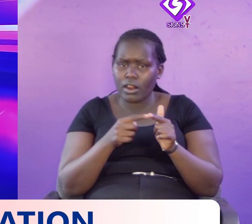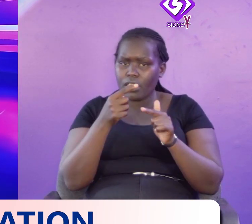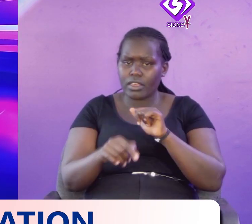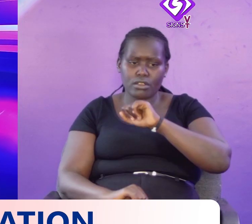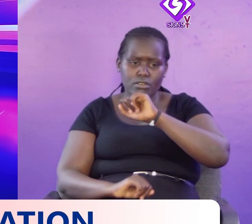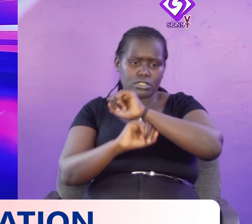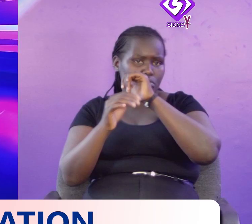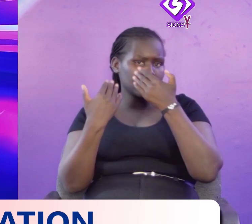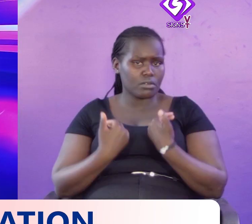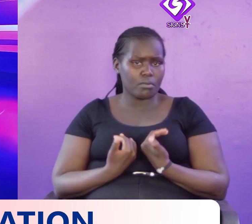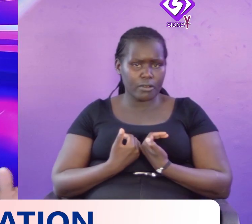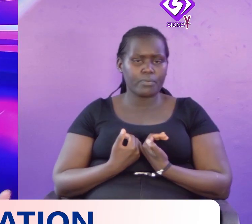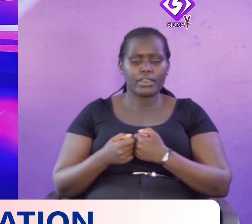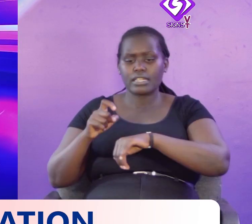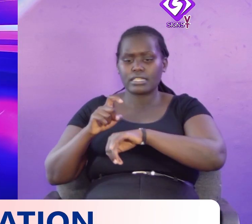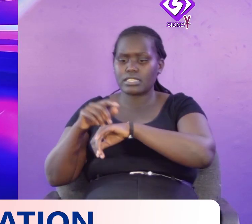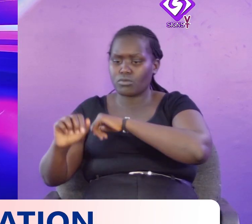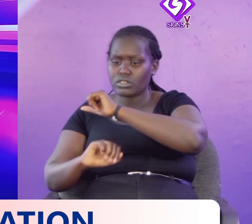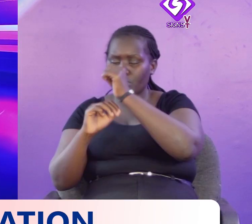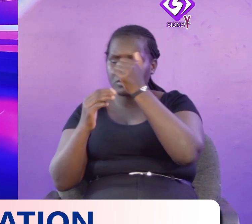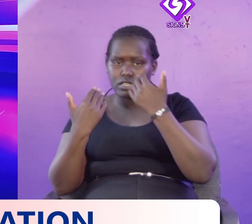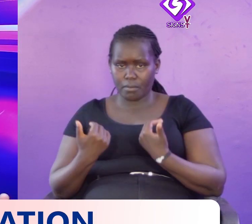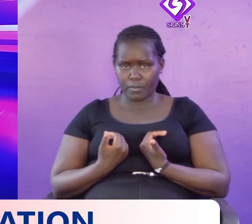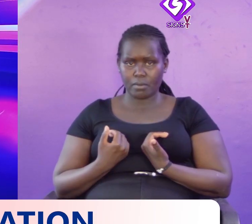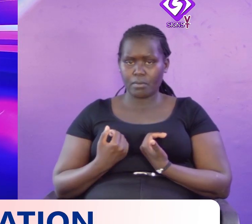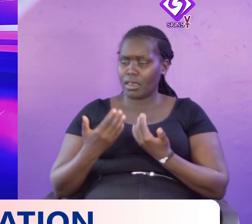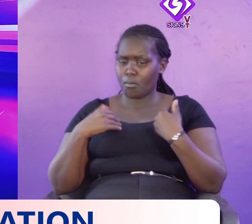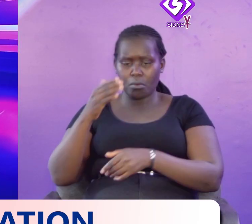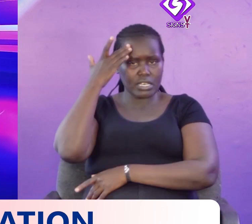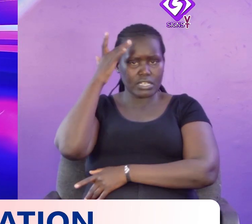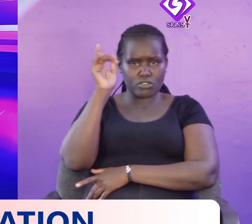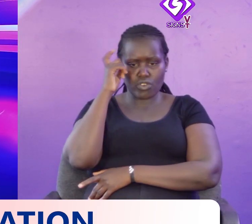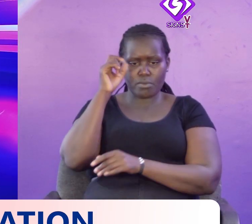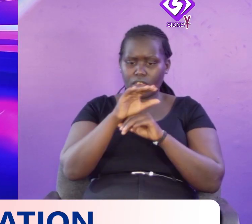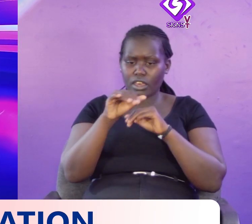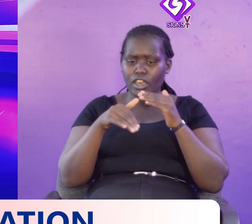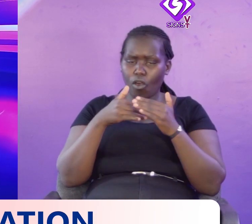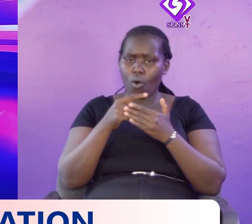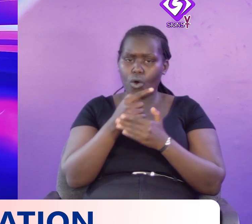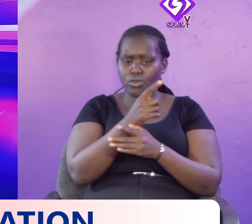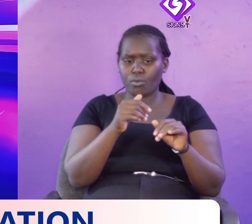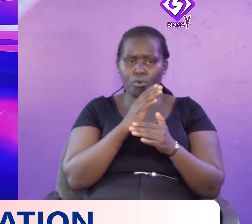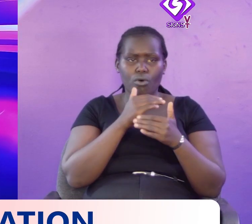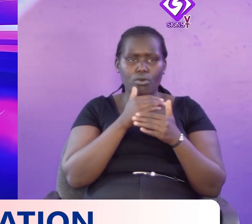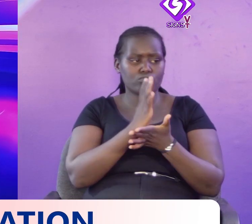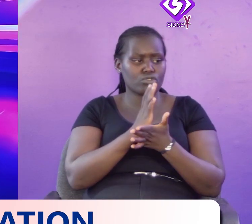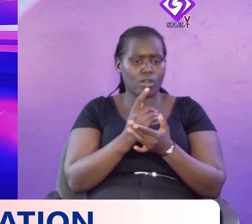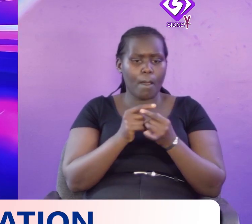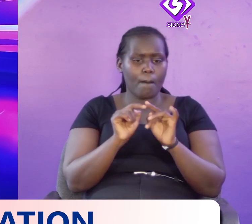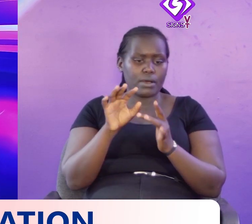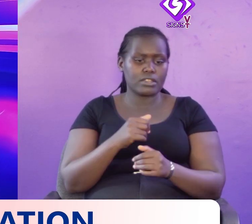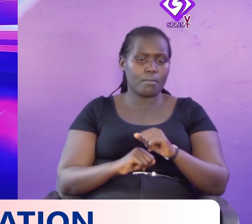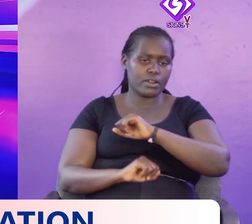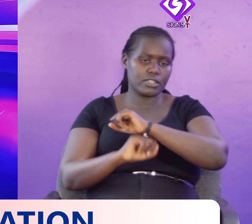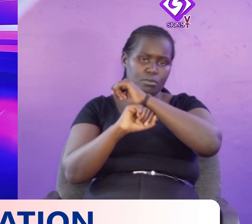support. Kumbe wakati mnani support, mimi sijui, I'm thinking all of you are genuine. Kumbe niko supported na